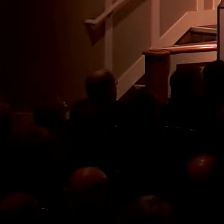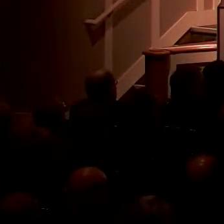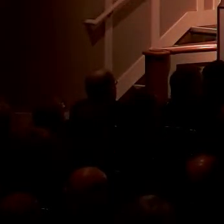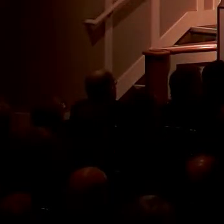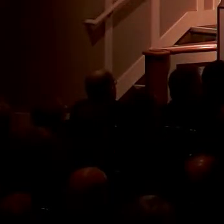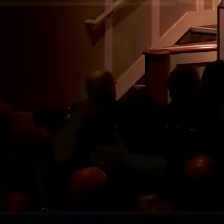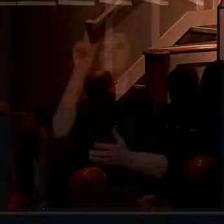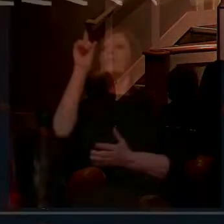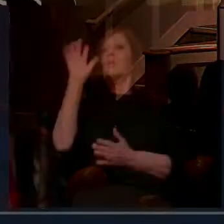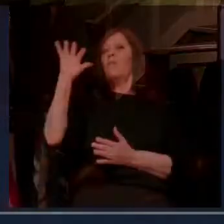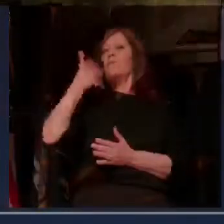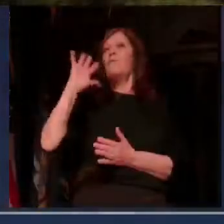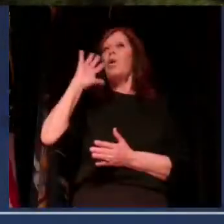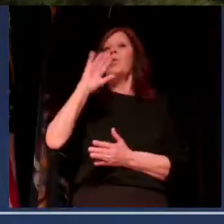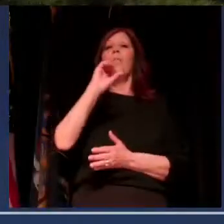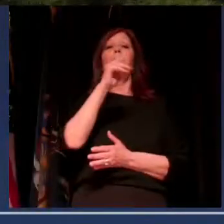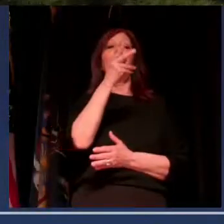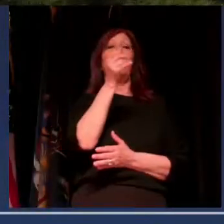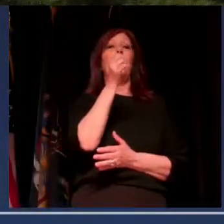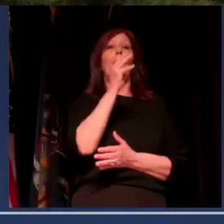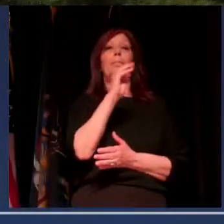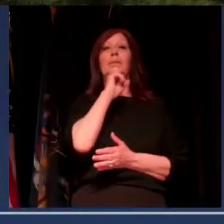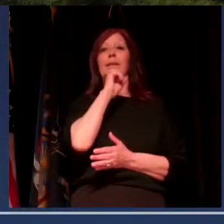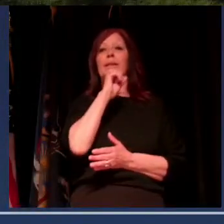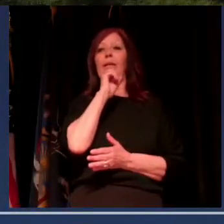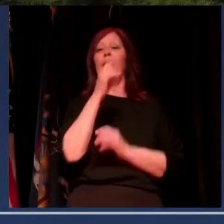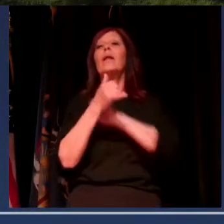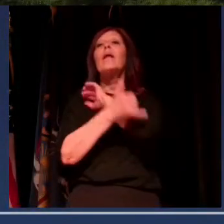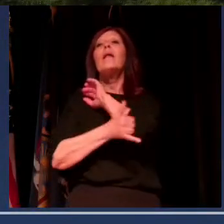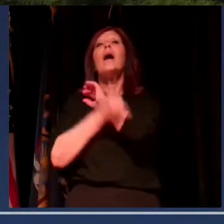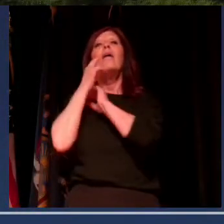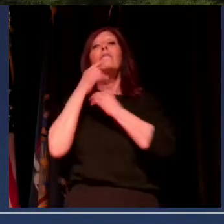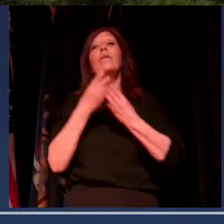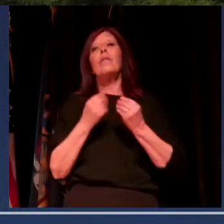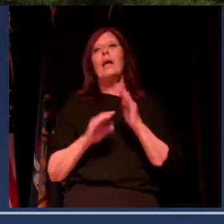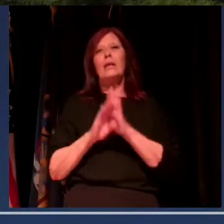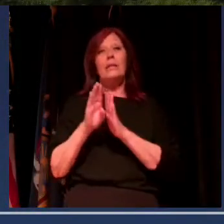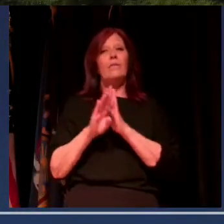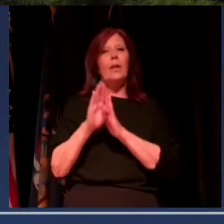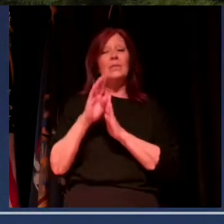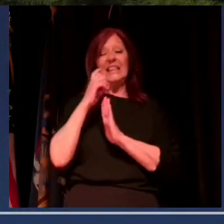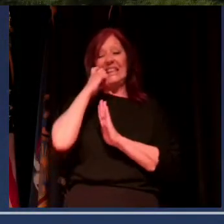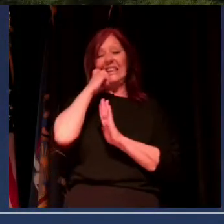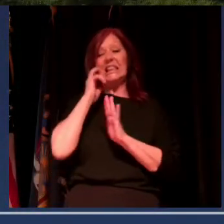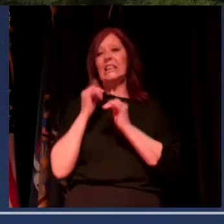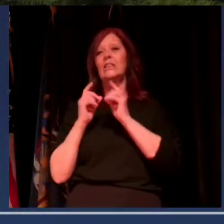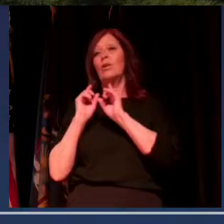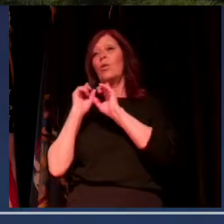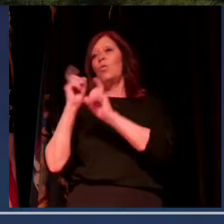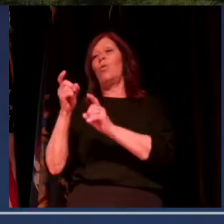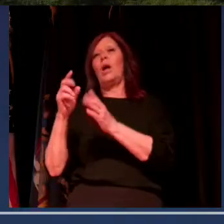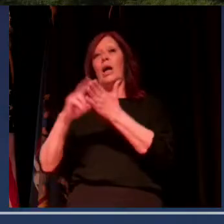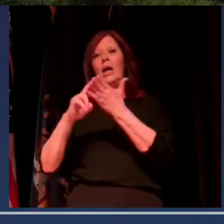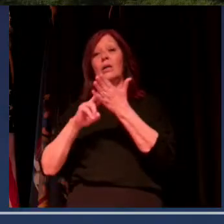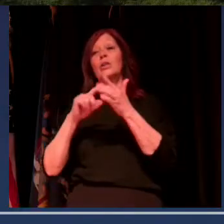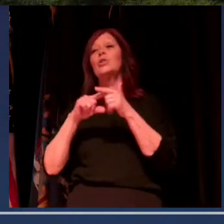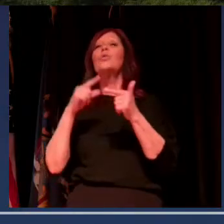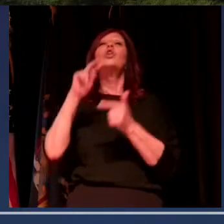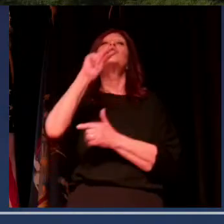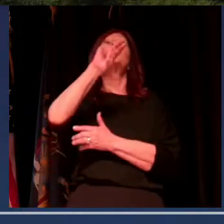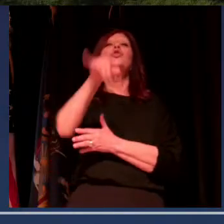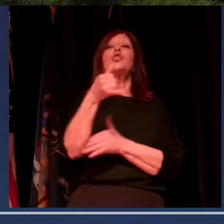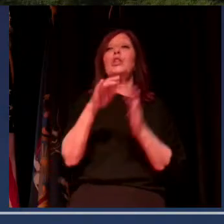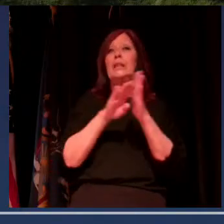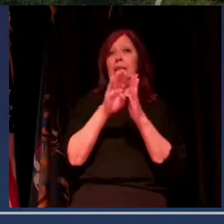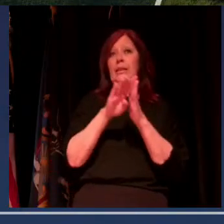Speaking of the former Bethlehem Steel site, the county, through Industrial Land Development Corporation, recently awarded a contract to a New Jersey developer